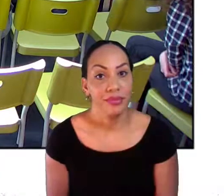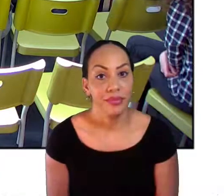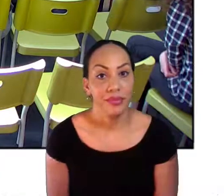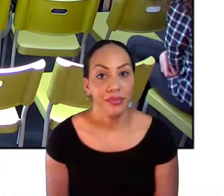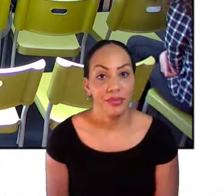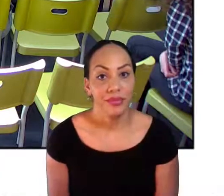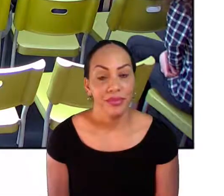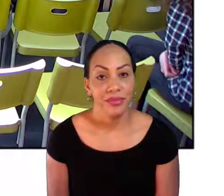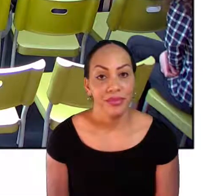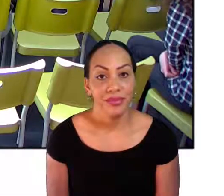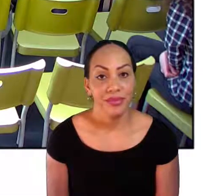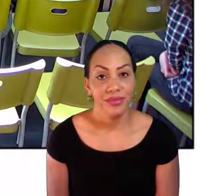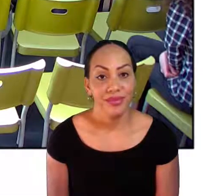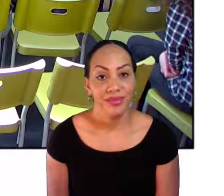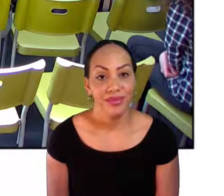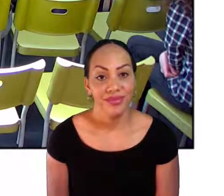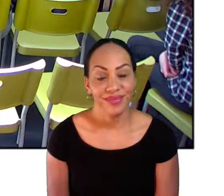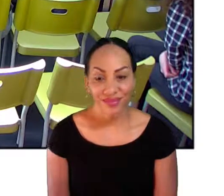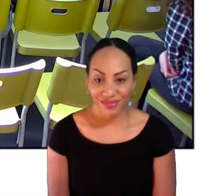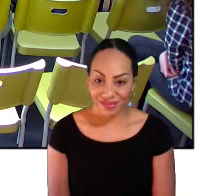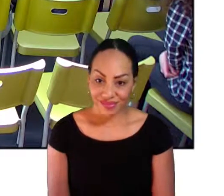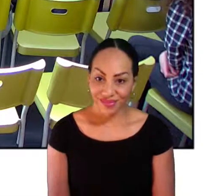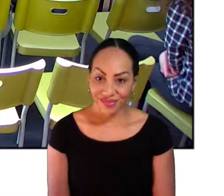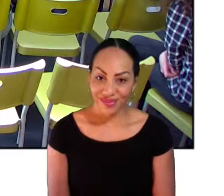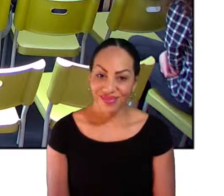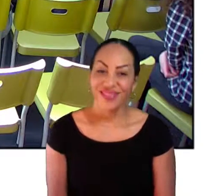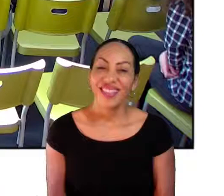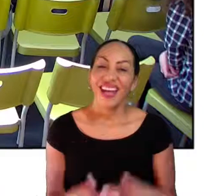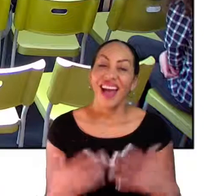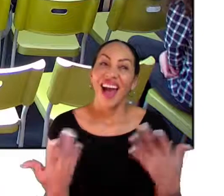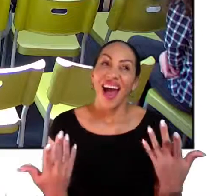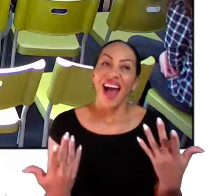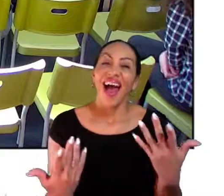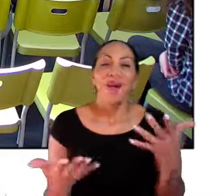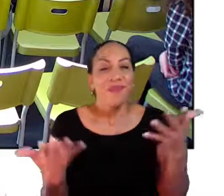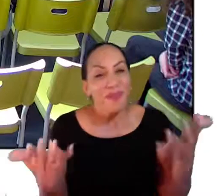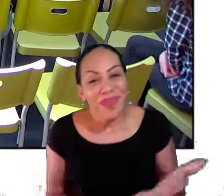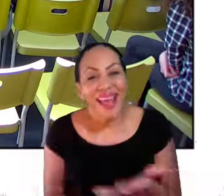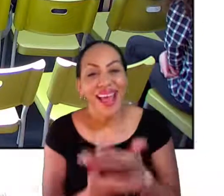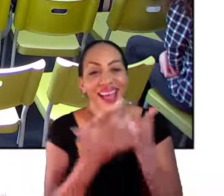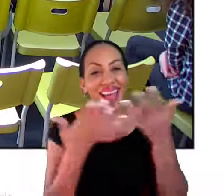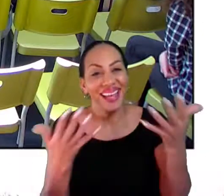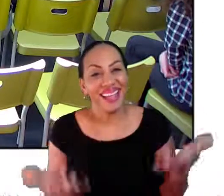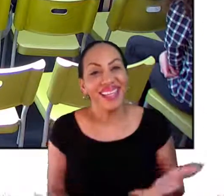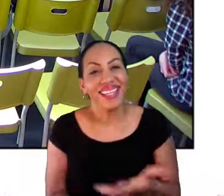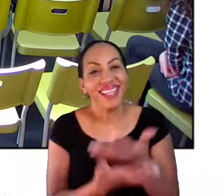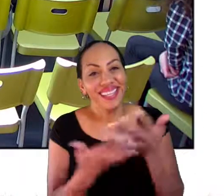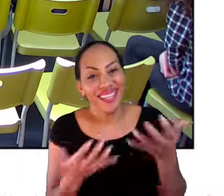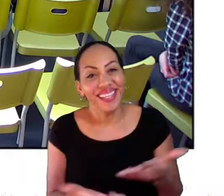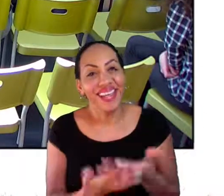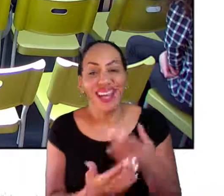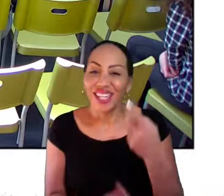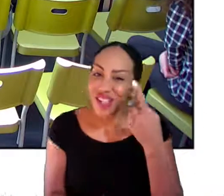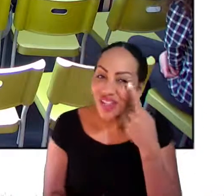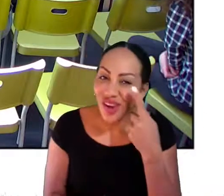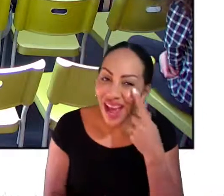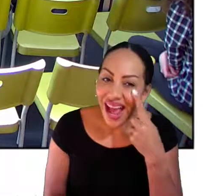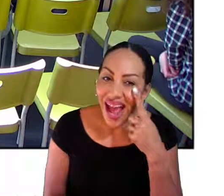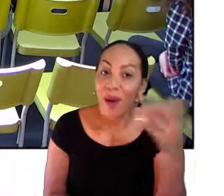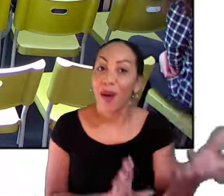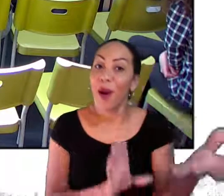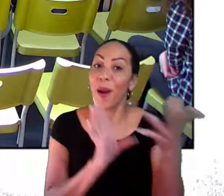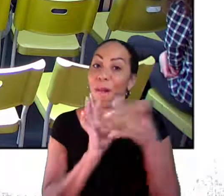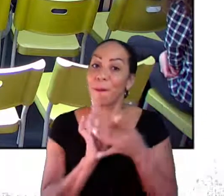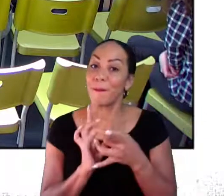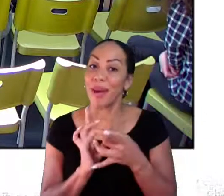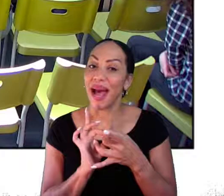So the thing we'd love to say is try it out, play with it, use it, come back to us. on the end of the